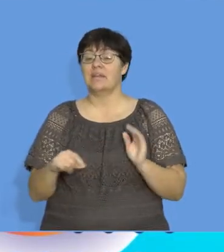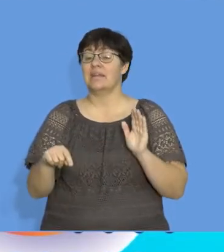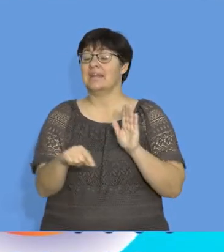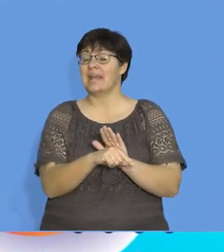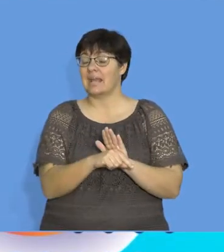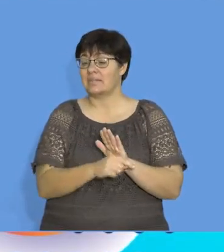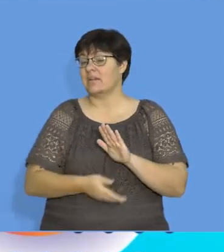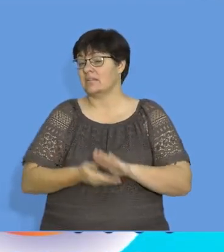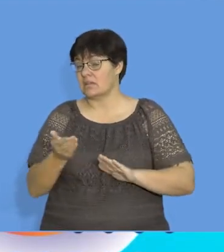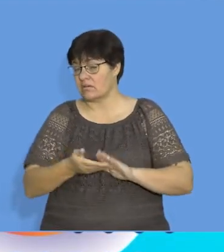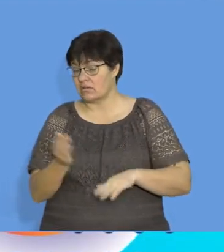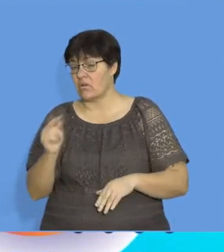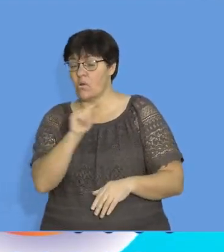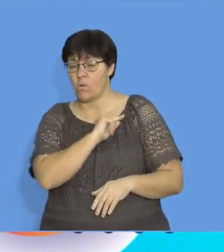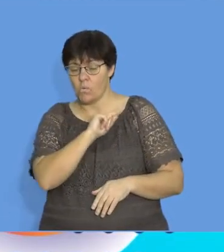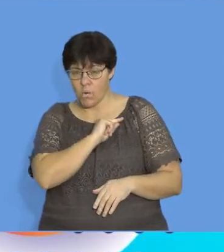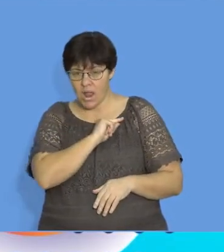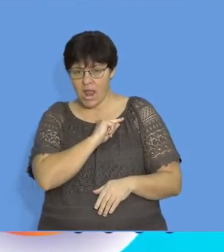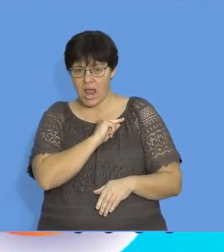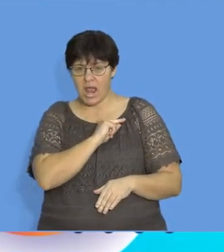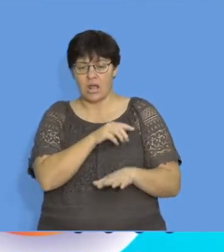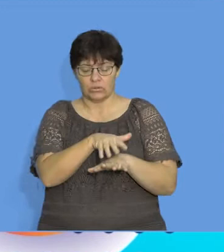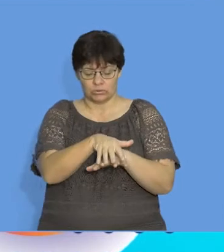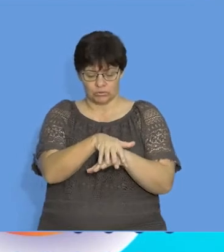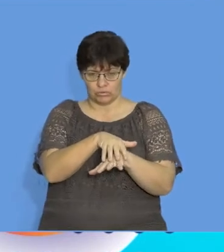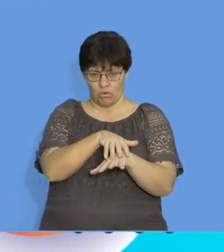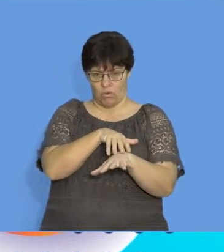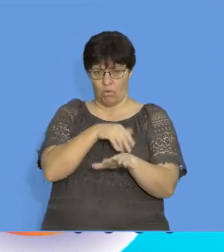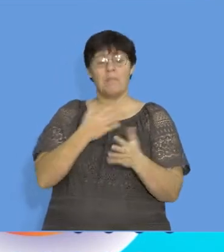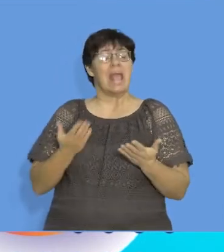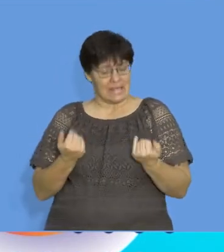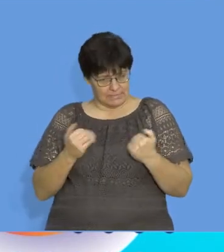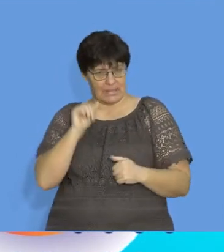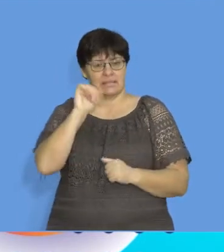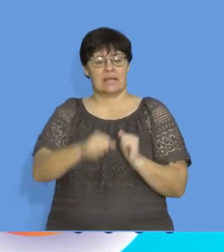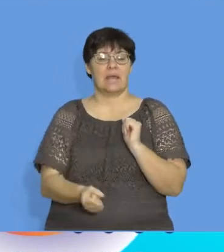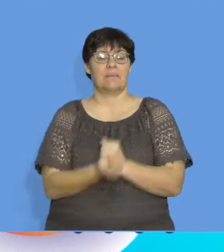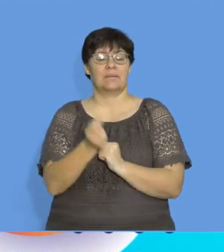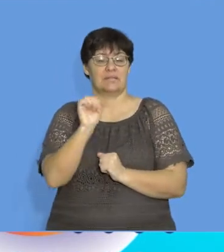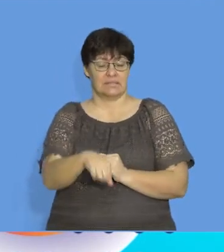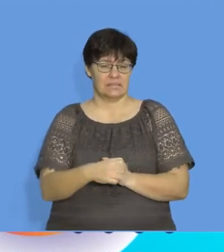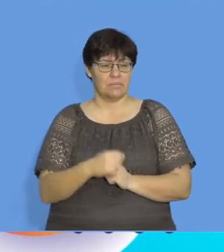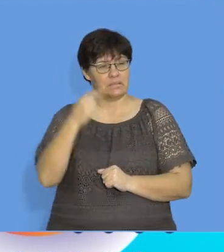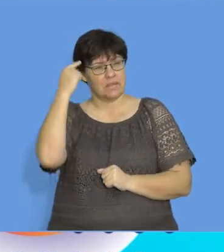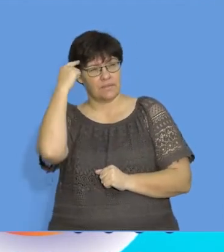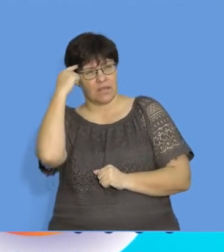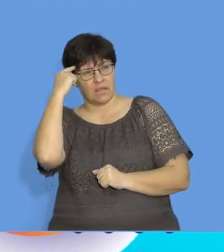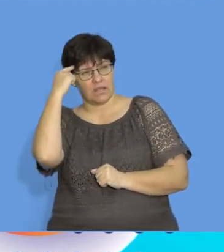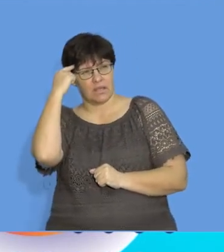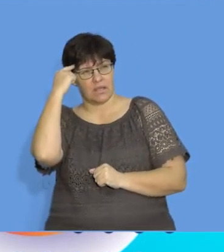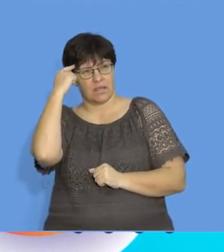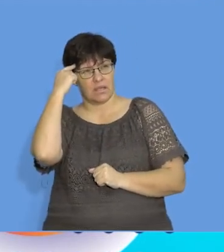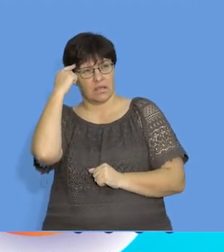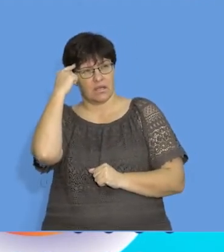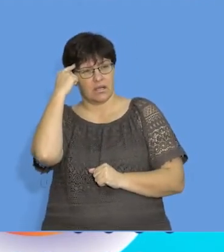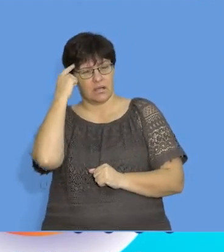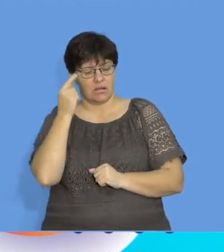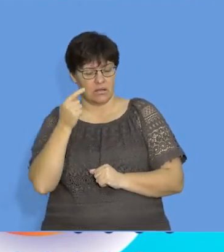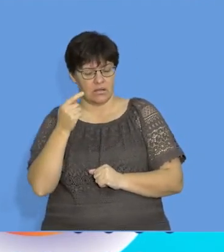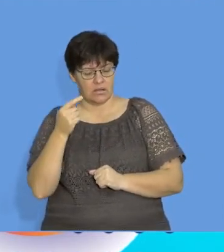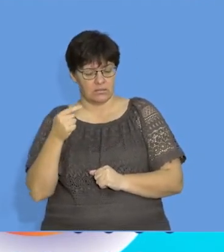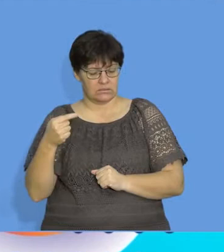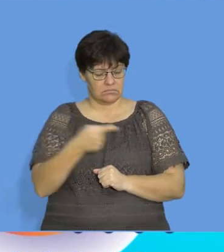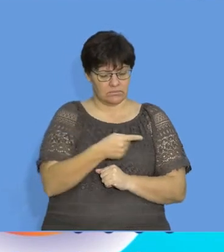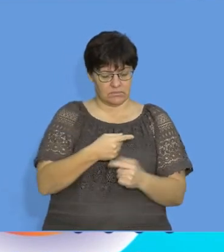acceleration because it was slowing down. I expect that. So now I've got to think about what the direction's going to